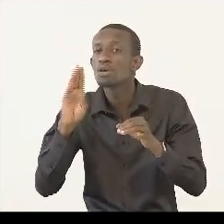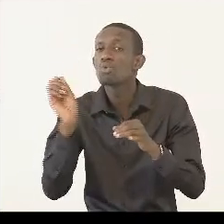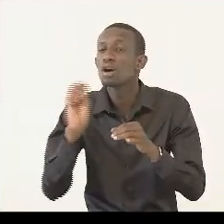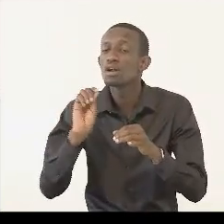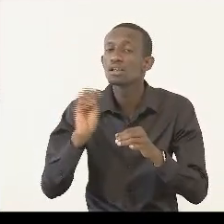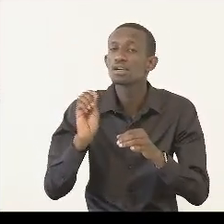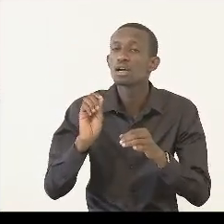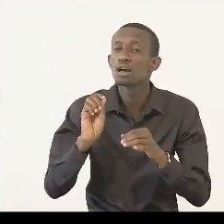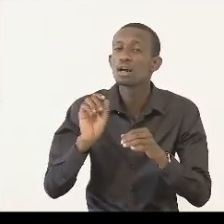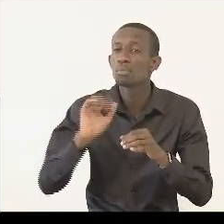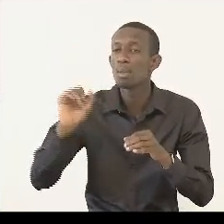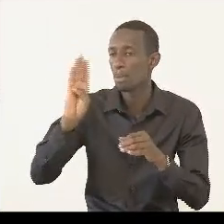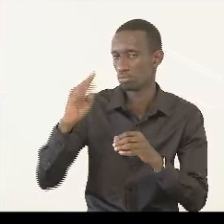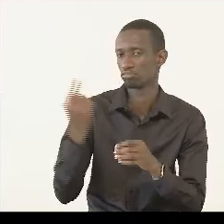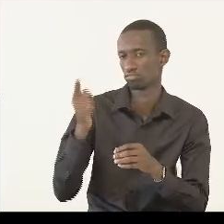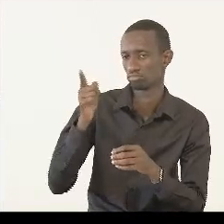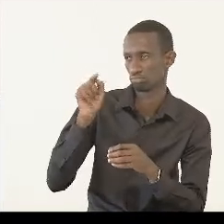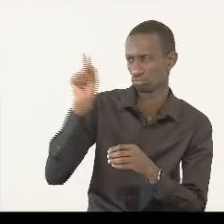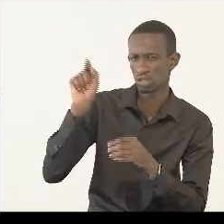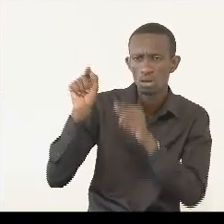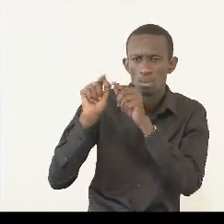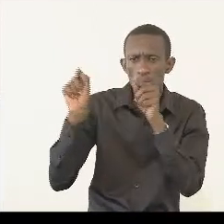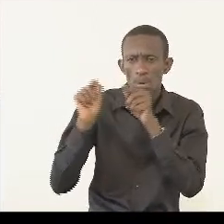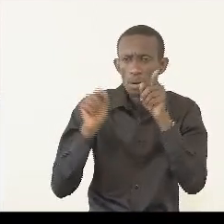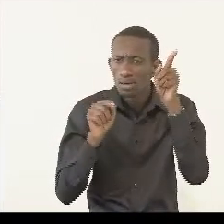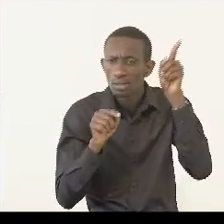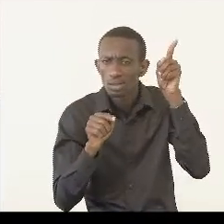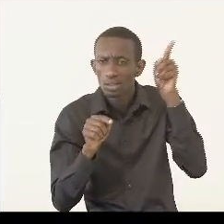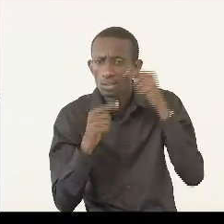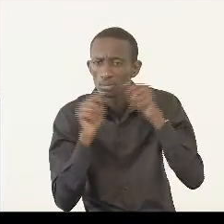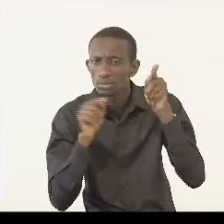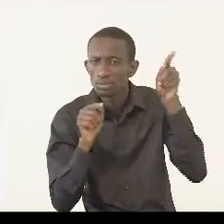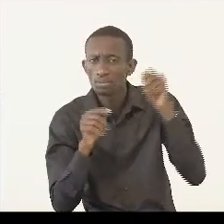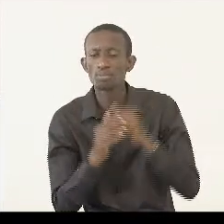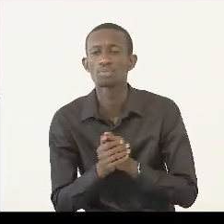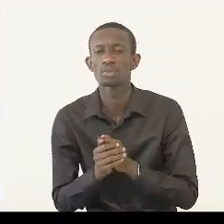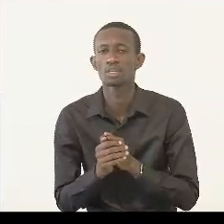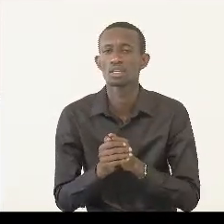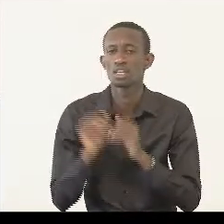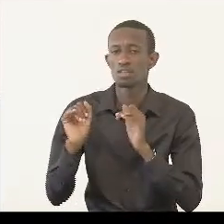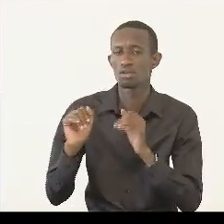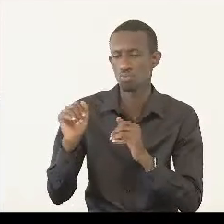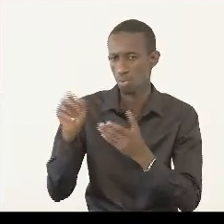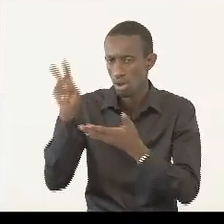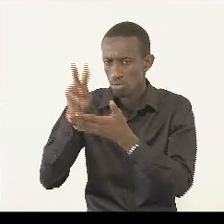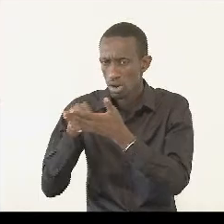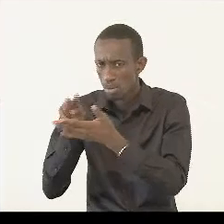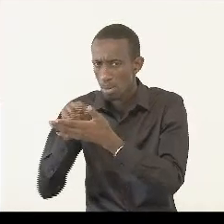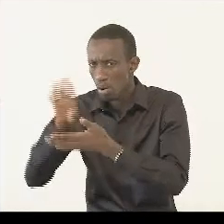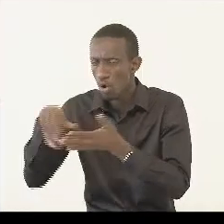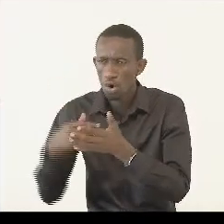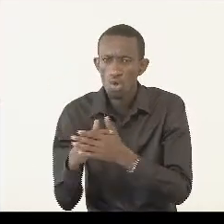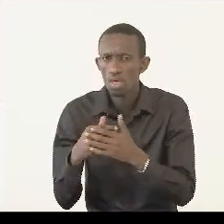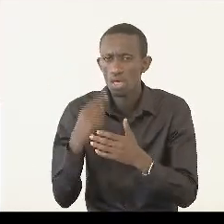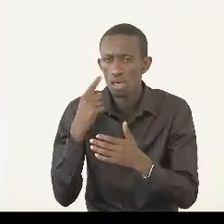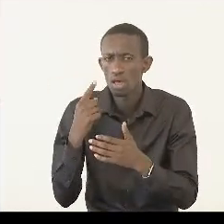marking goes so easy here, and at the same time, you leave these sections uninterrupted,